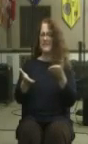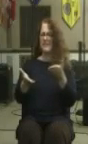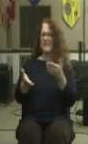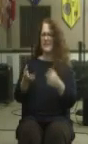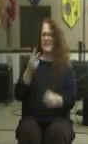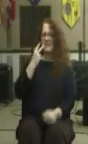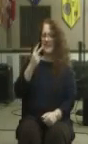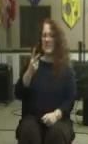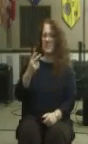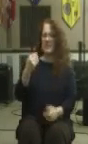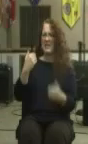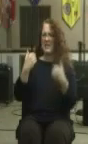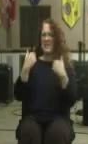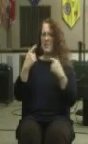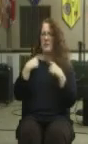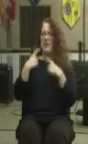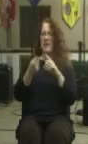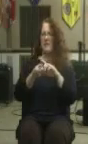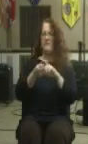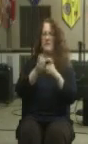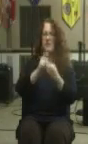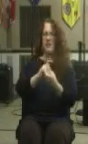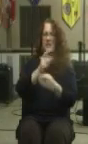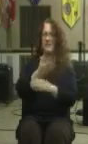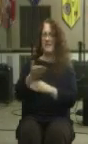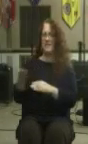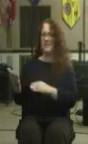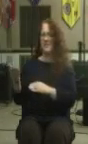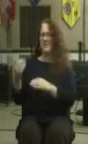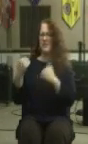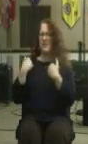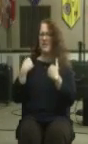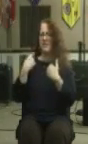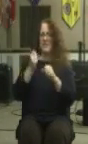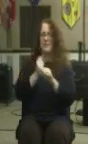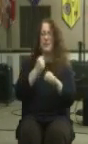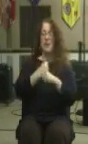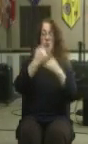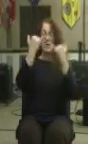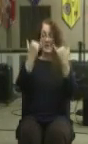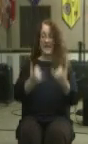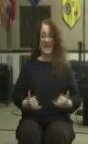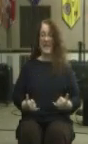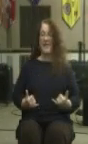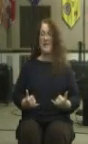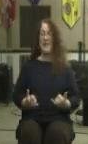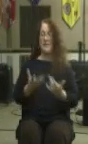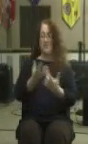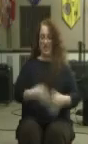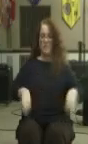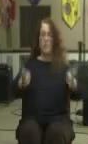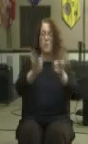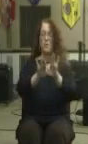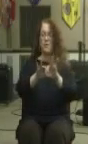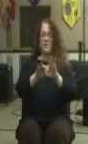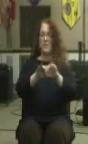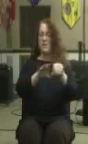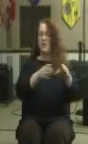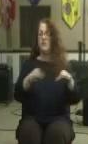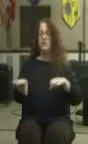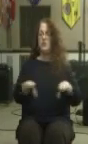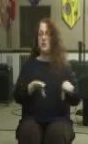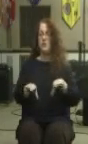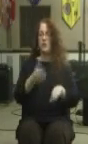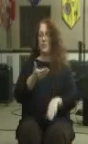Come on. You see, we have twisted things. We have made it to where now I am